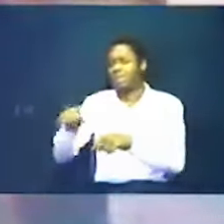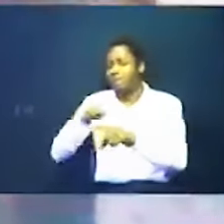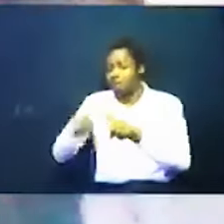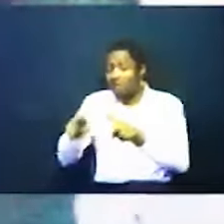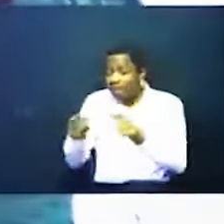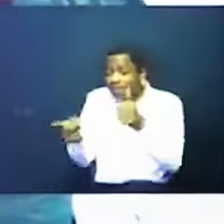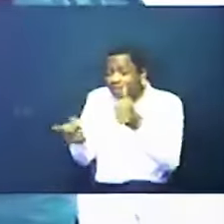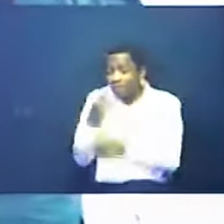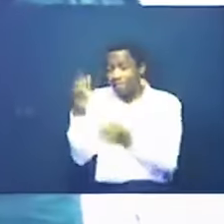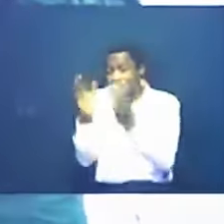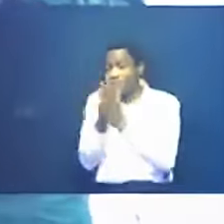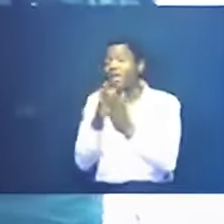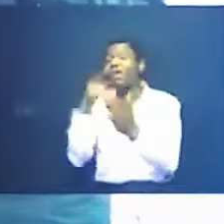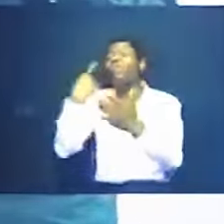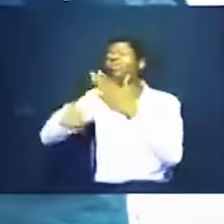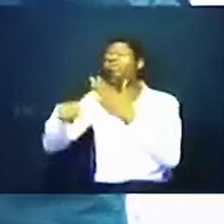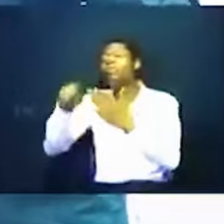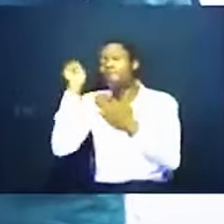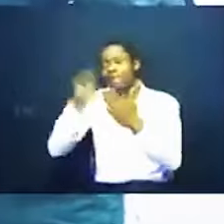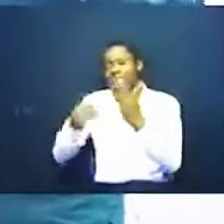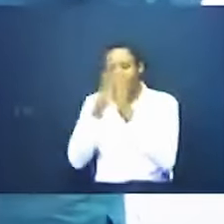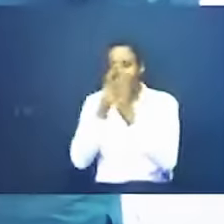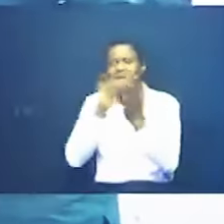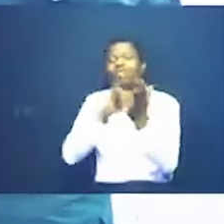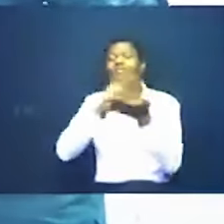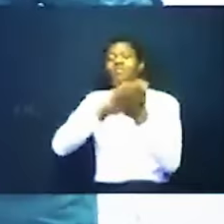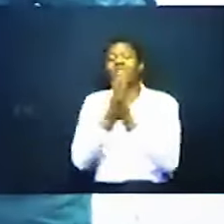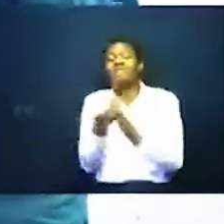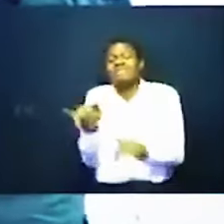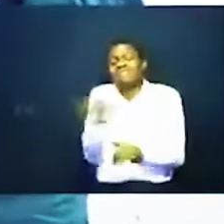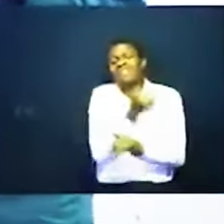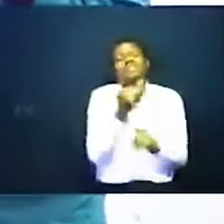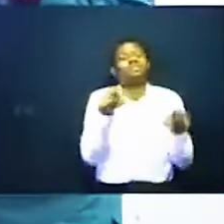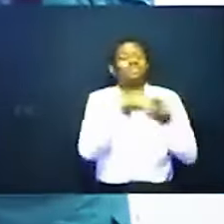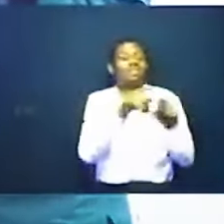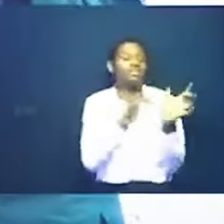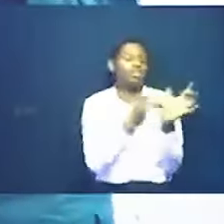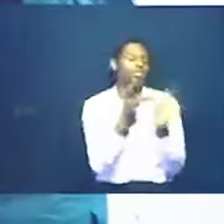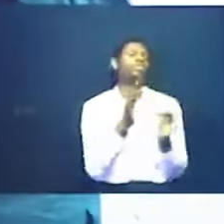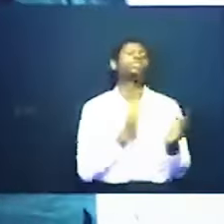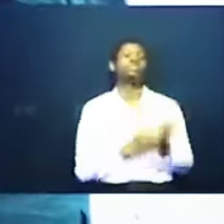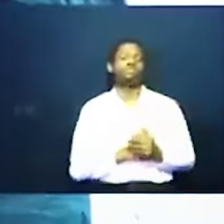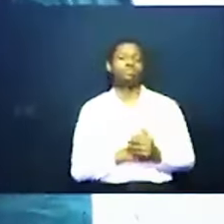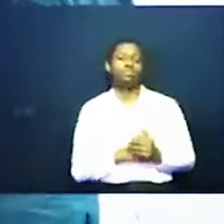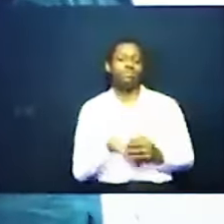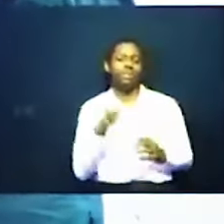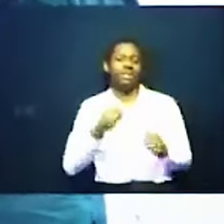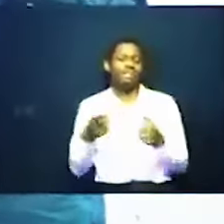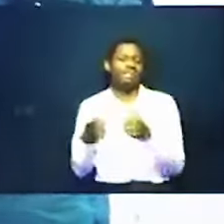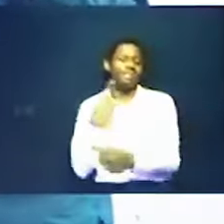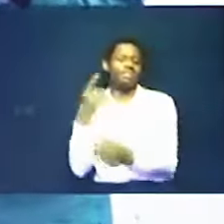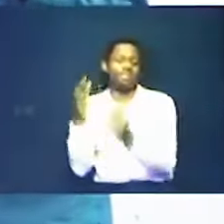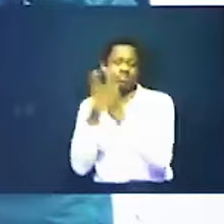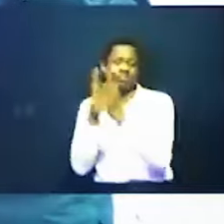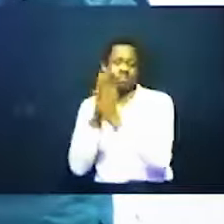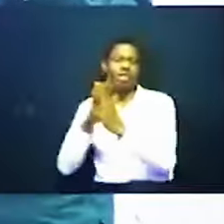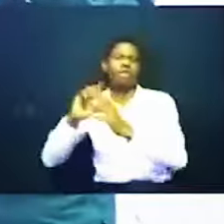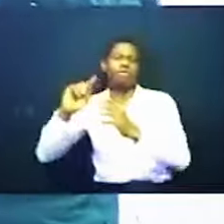It should be our preoccupation. And our foremost prayer point.